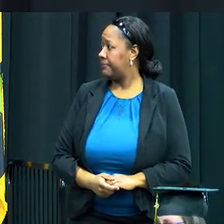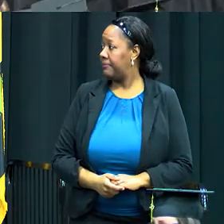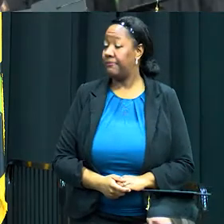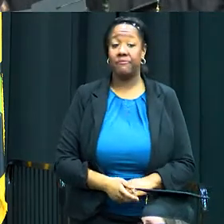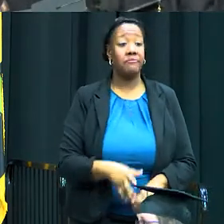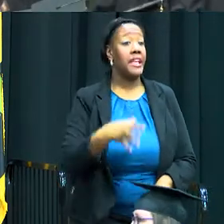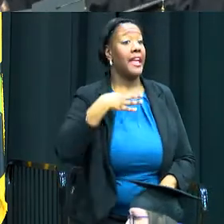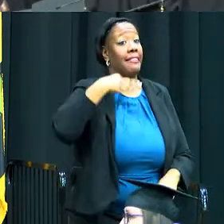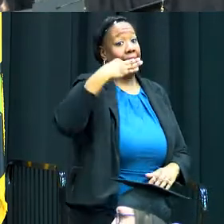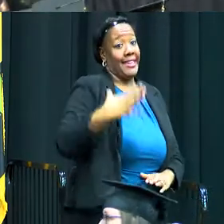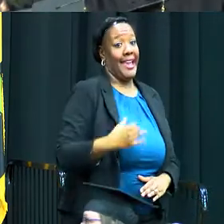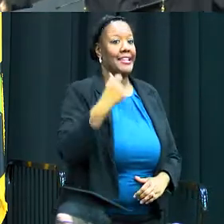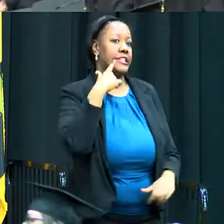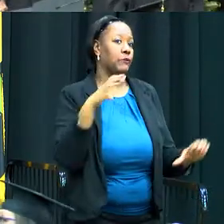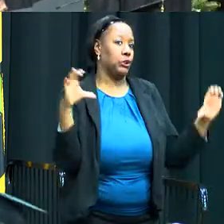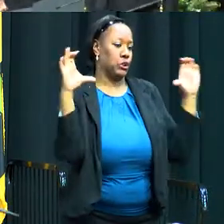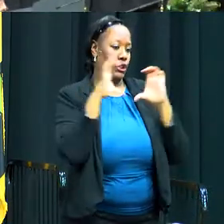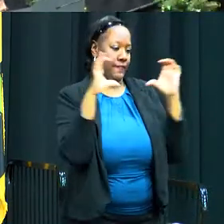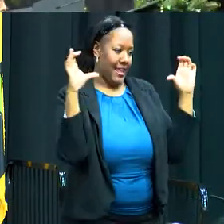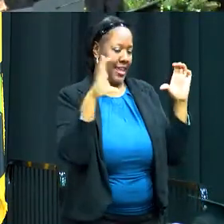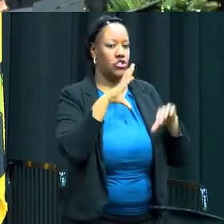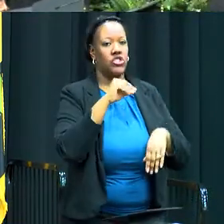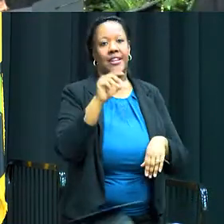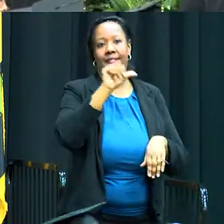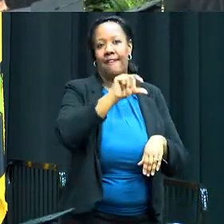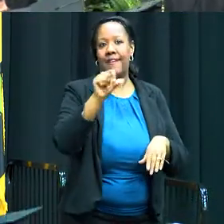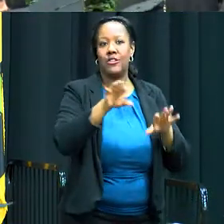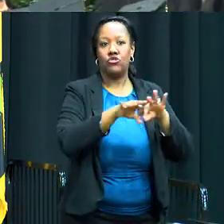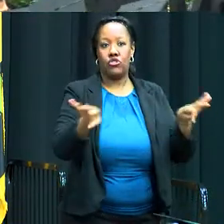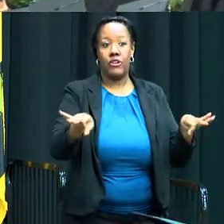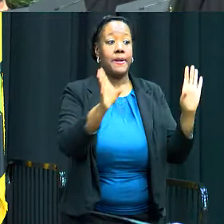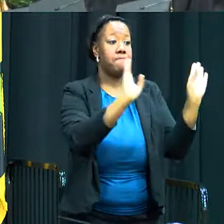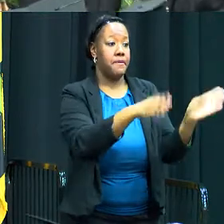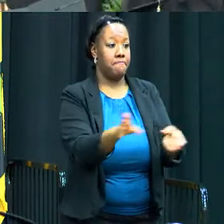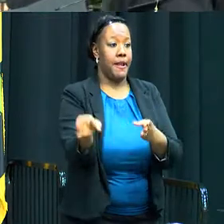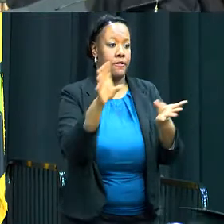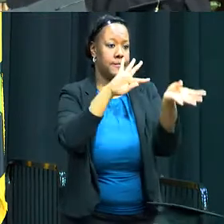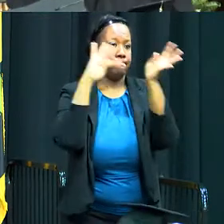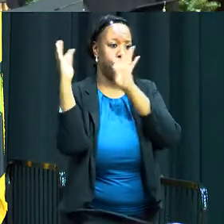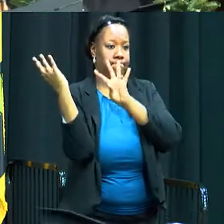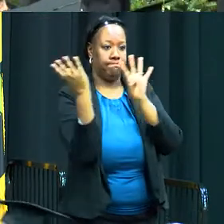Will the candidates for certification and associate's degrees please prepare to come forward?